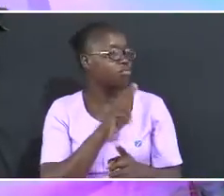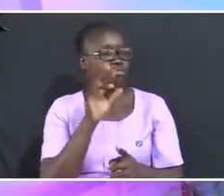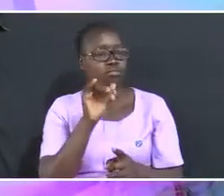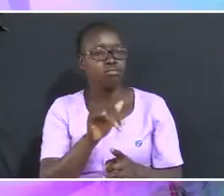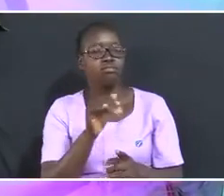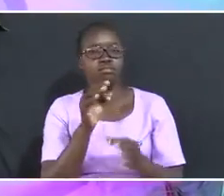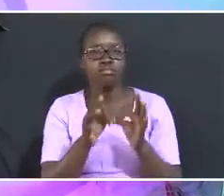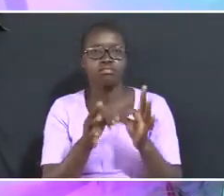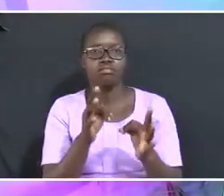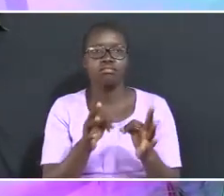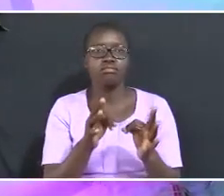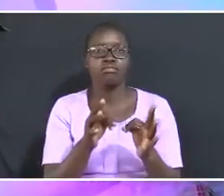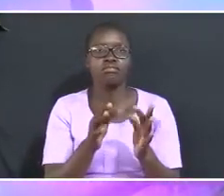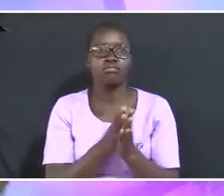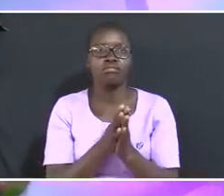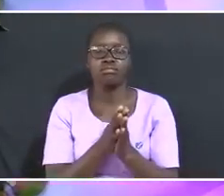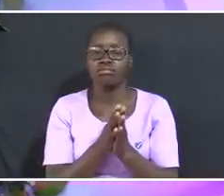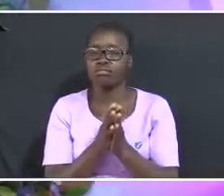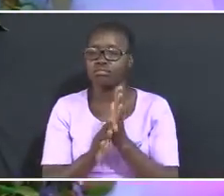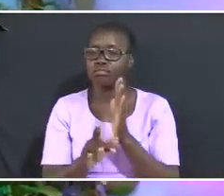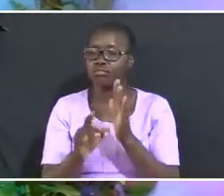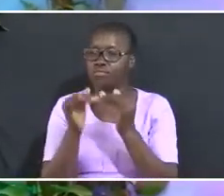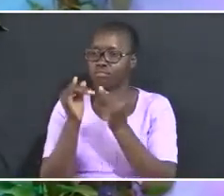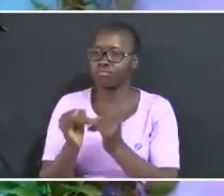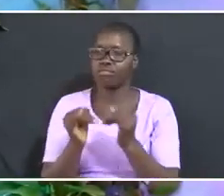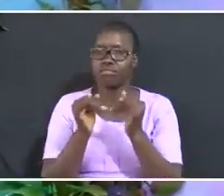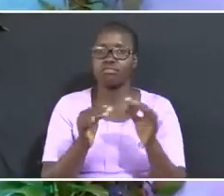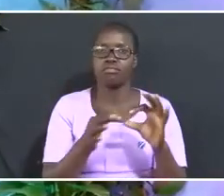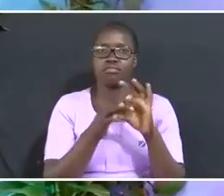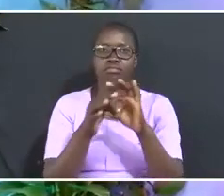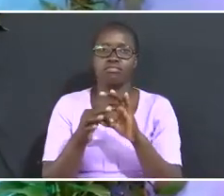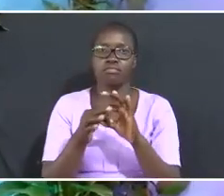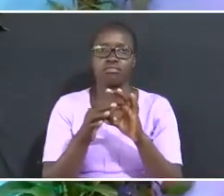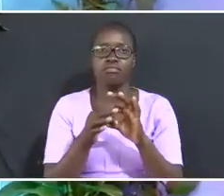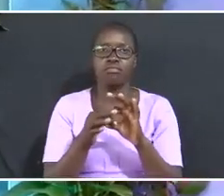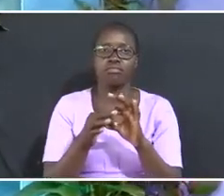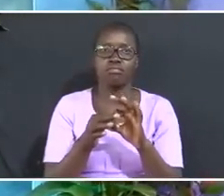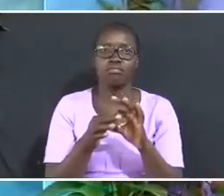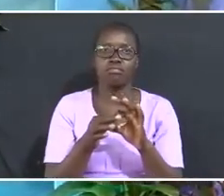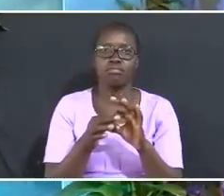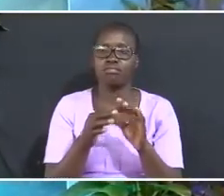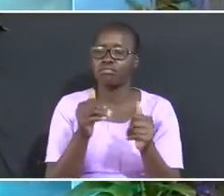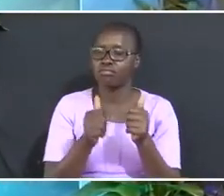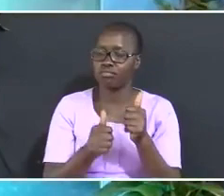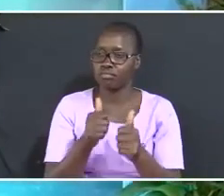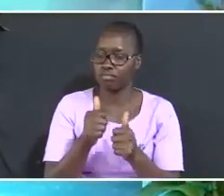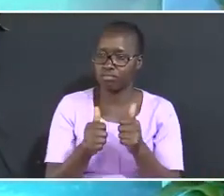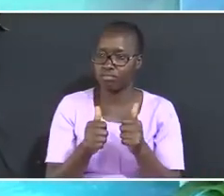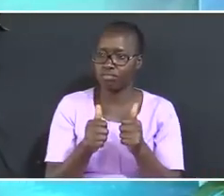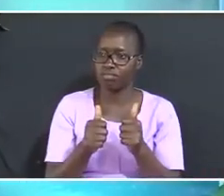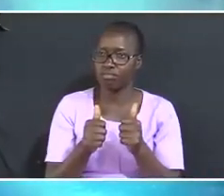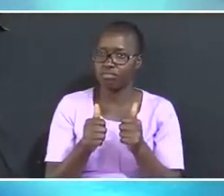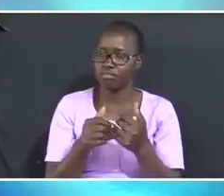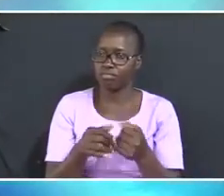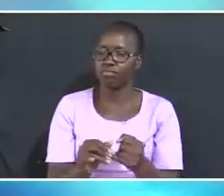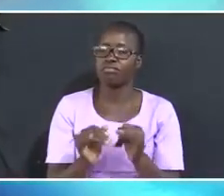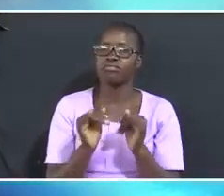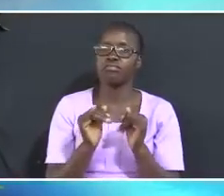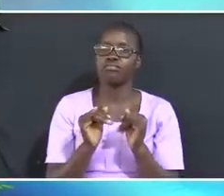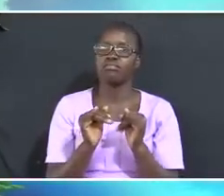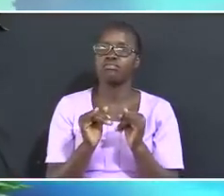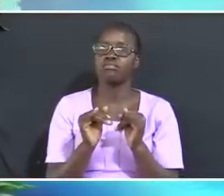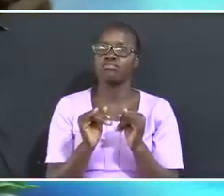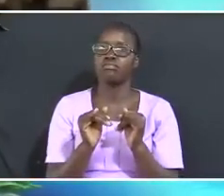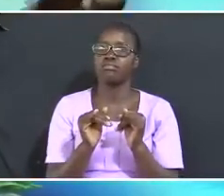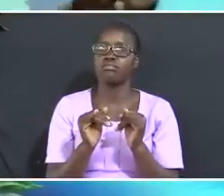if there is individuals or corporations or governments which try